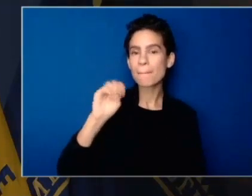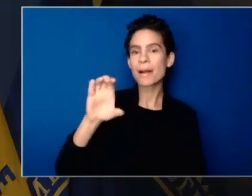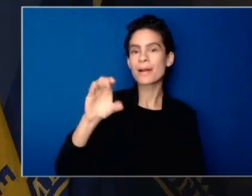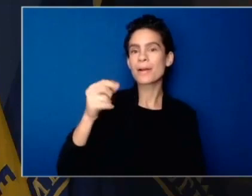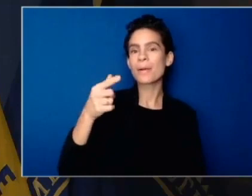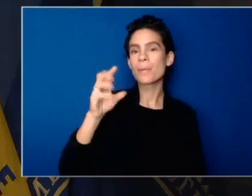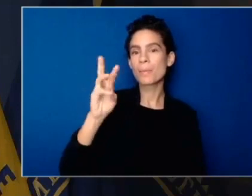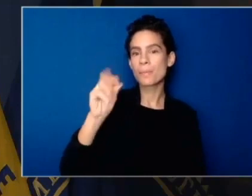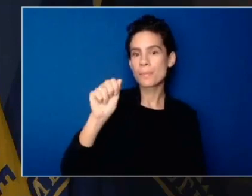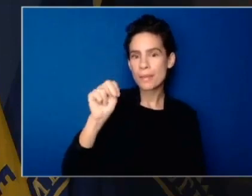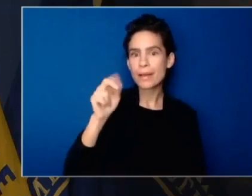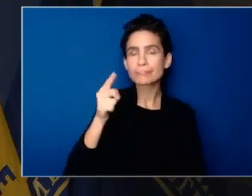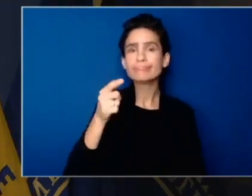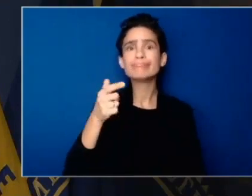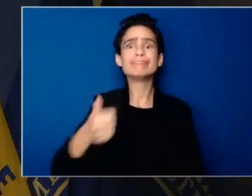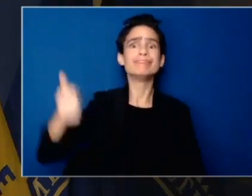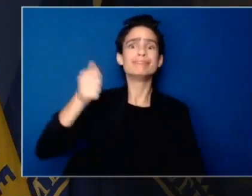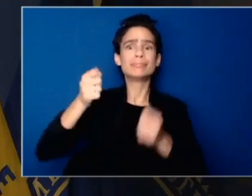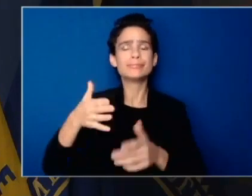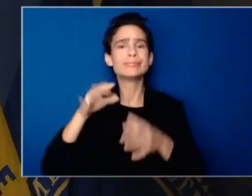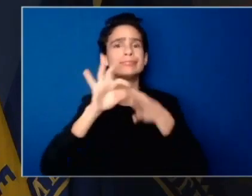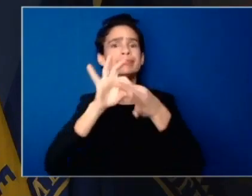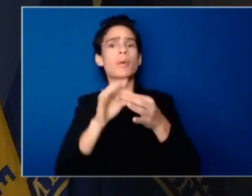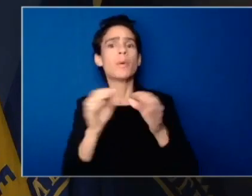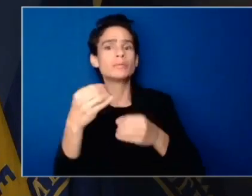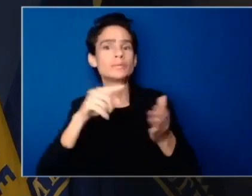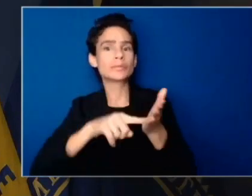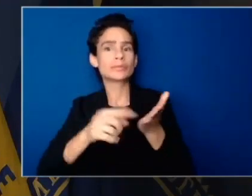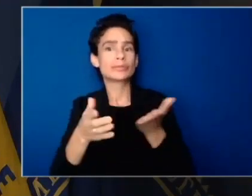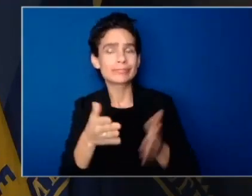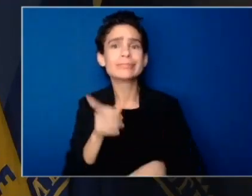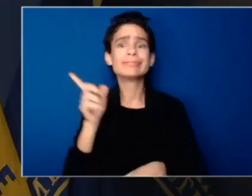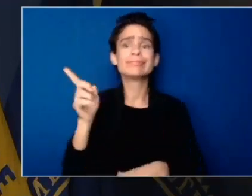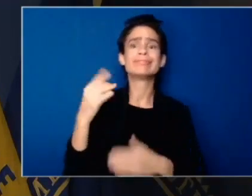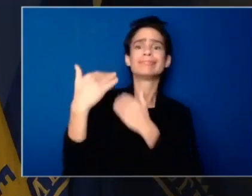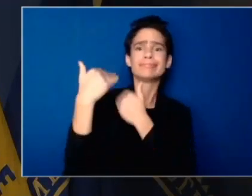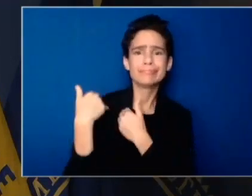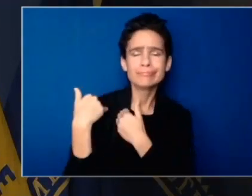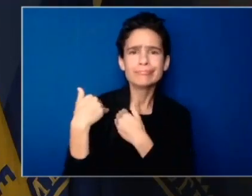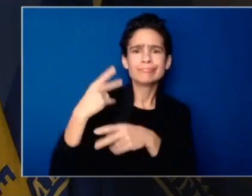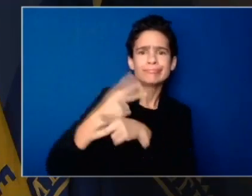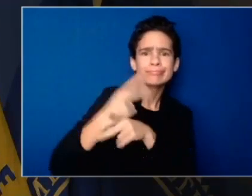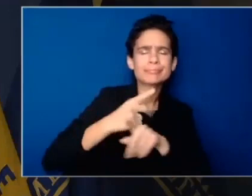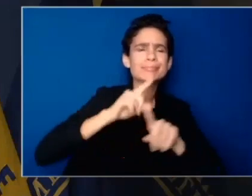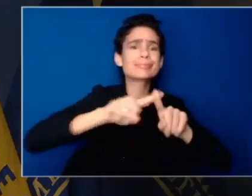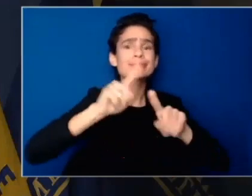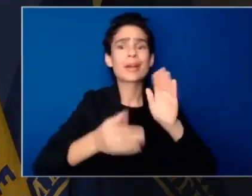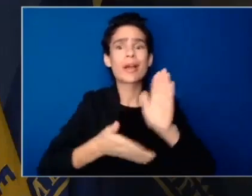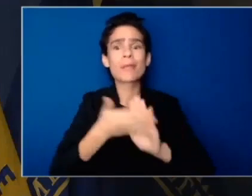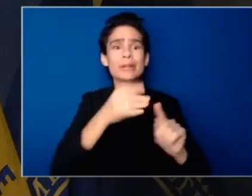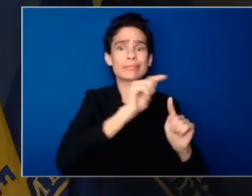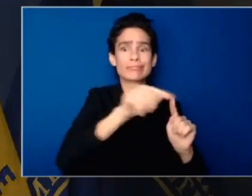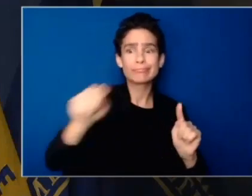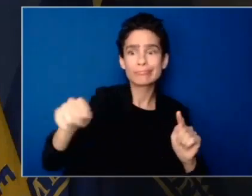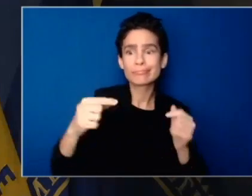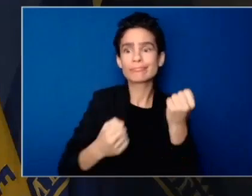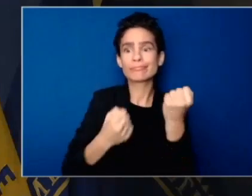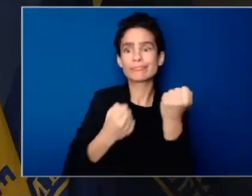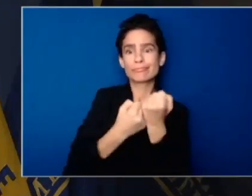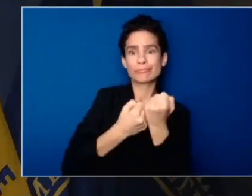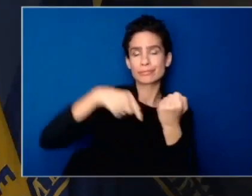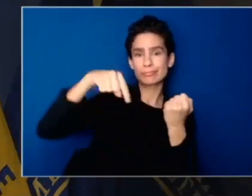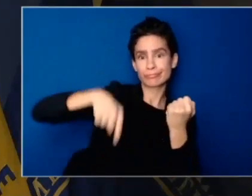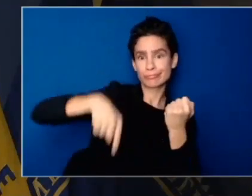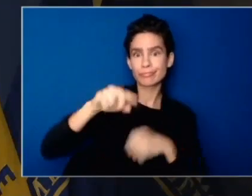of the campus operations that support the health and safety of the National Institutes of Health staff, including